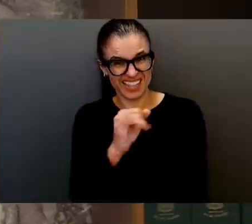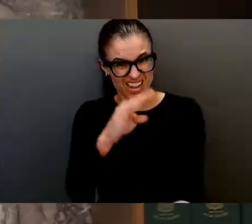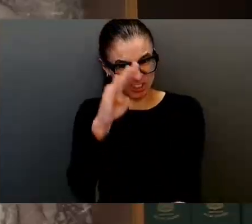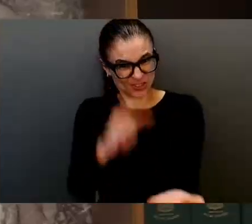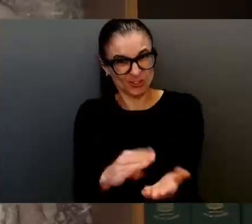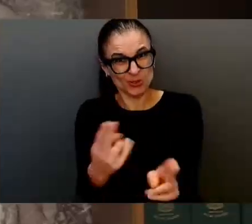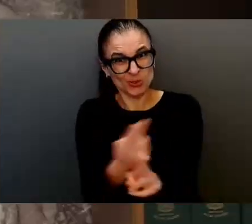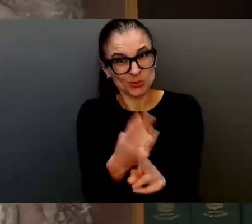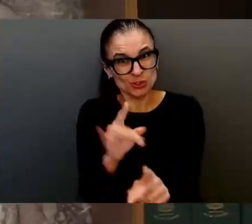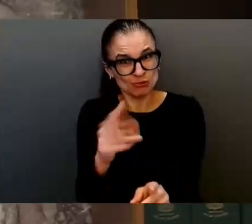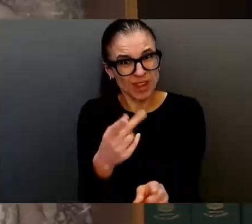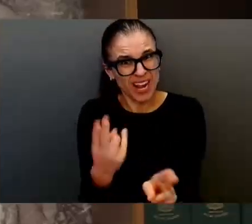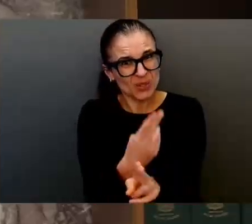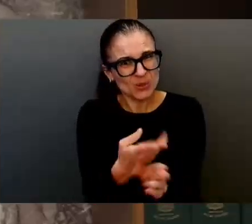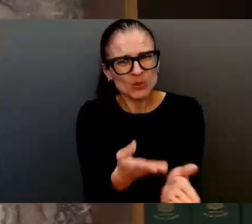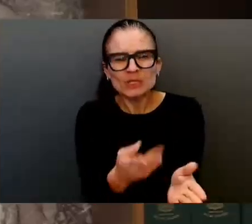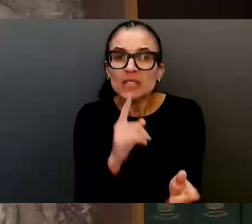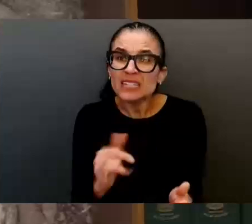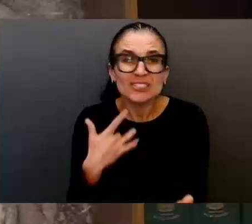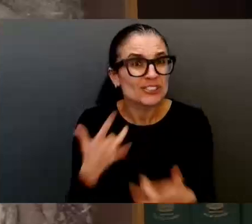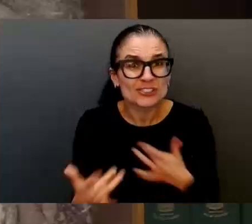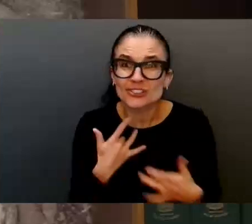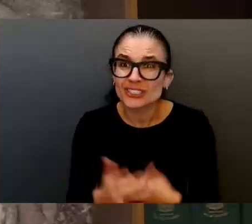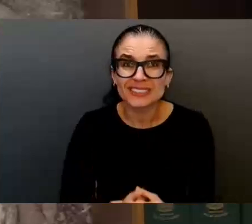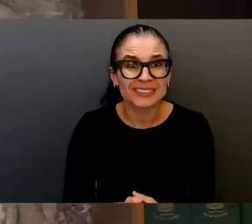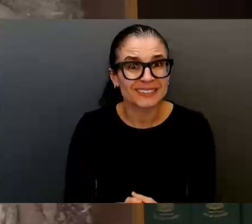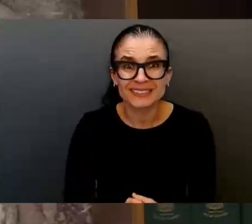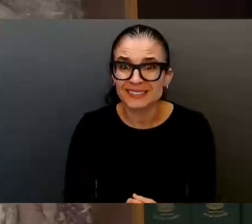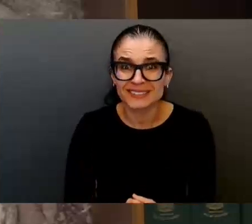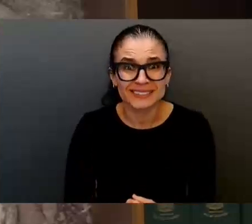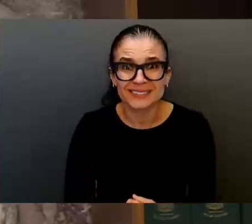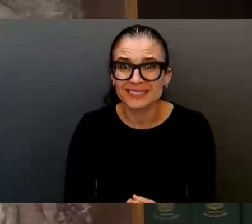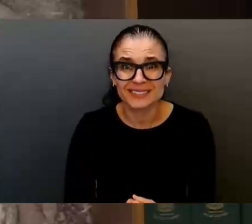it was still quote unquote not legal for them.